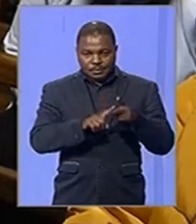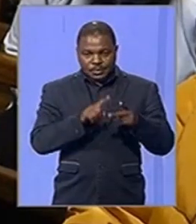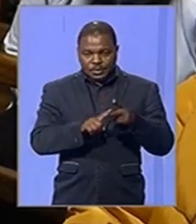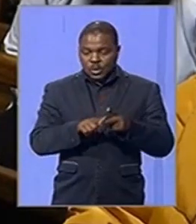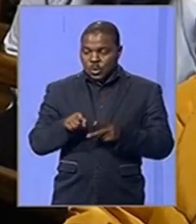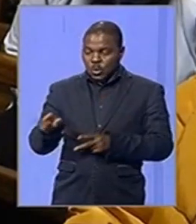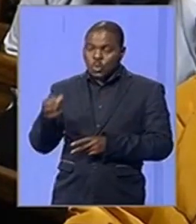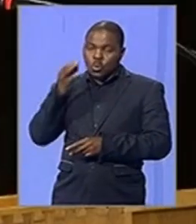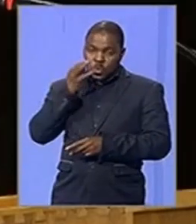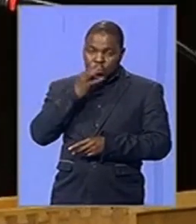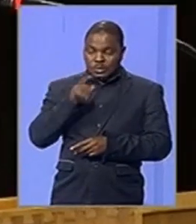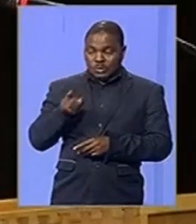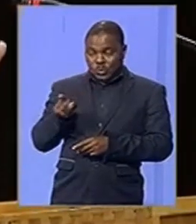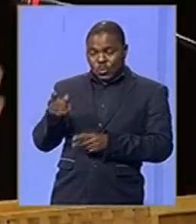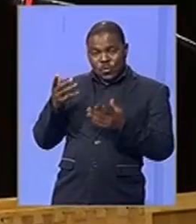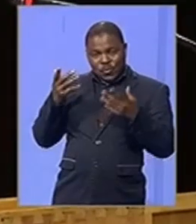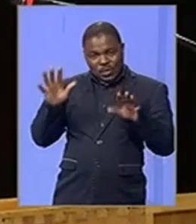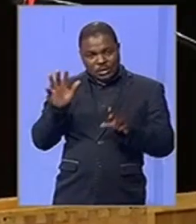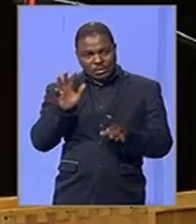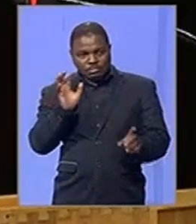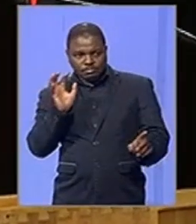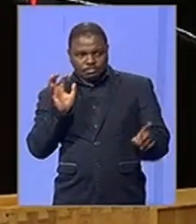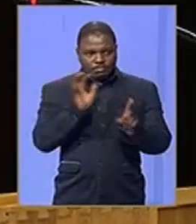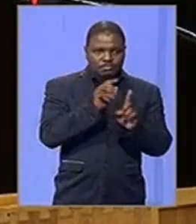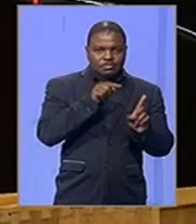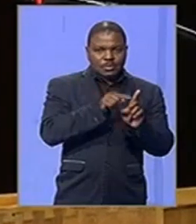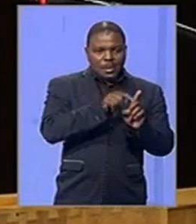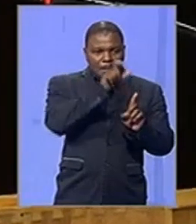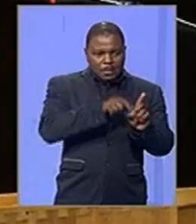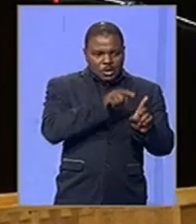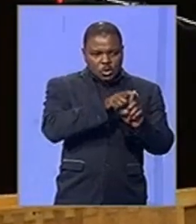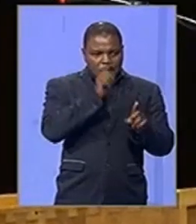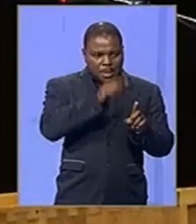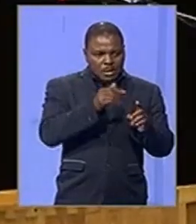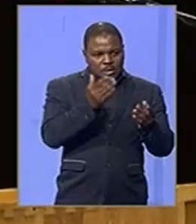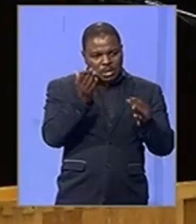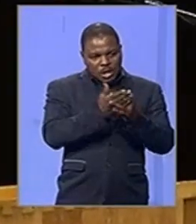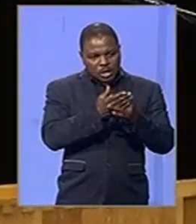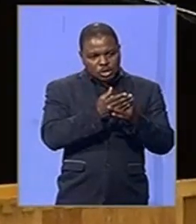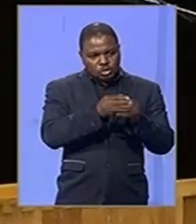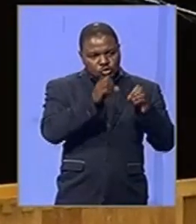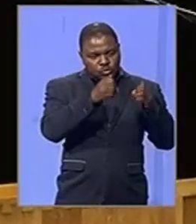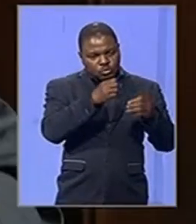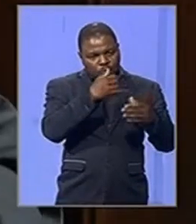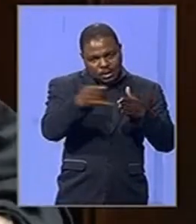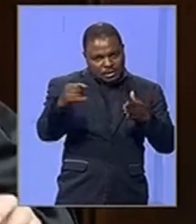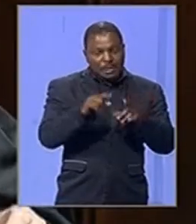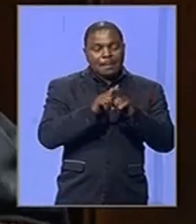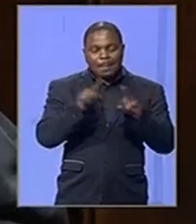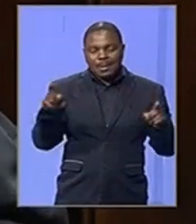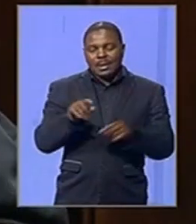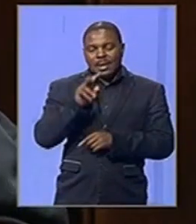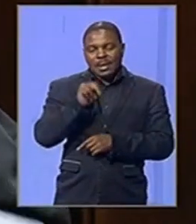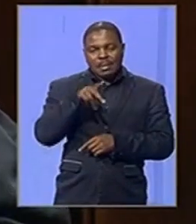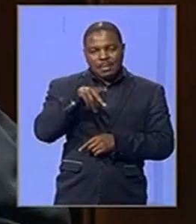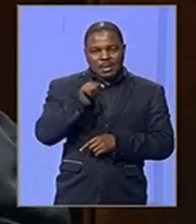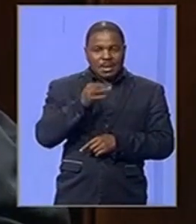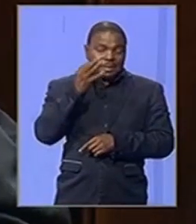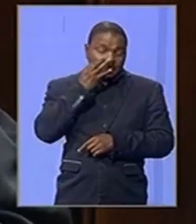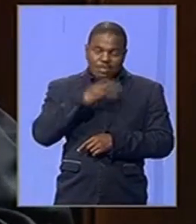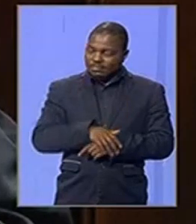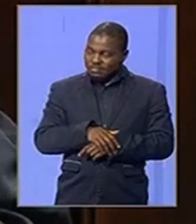tsa hore moqosuwa o ile a tshosa moqosi hore a qhale nyewe. Fela botjhotjhisi bo tiisitse hore ha ka